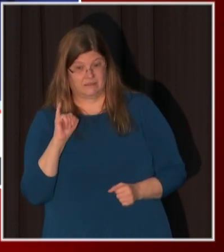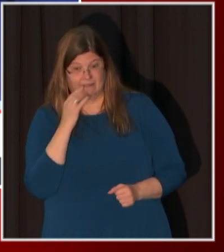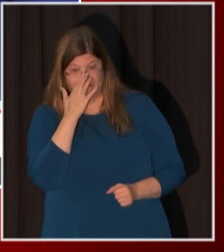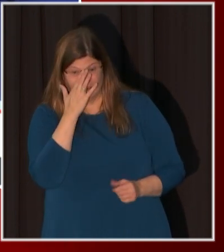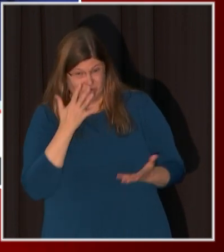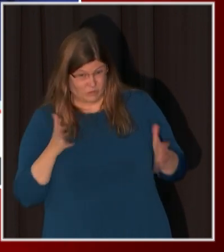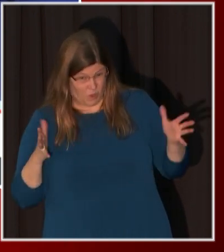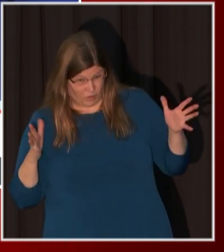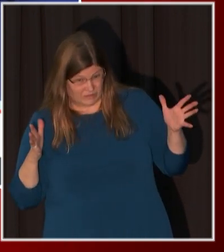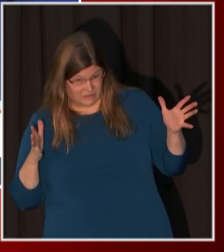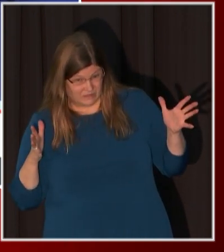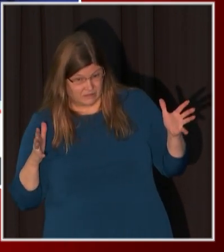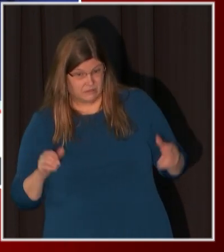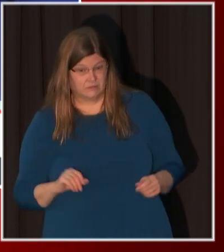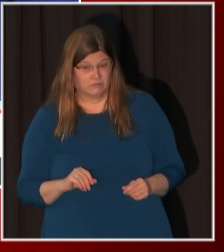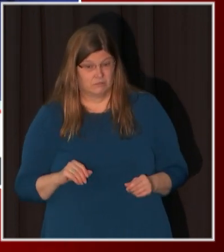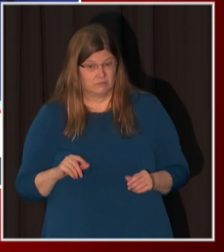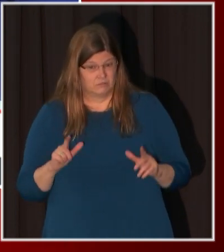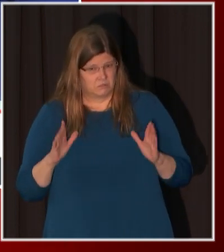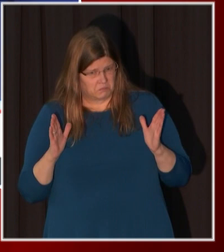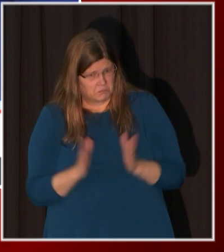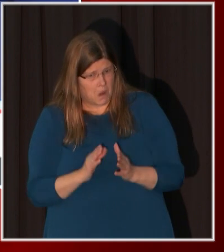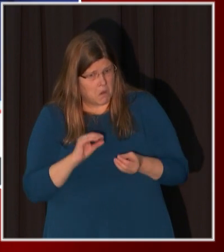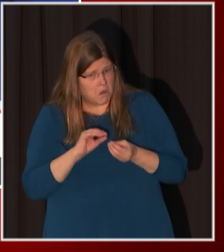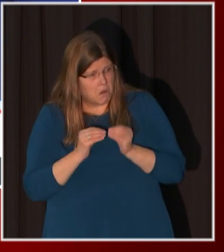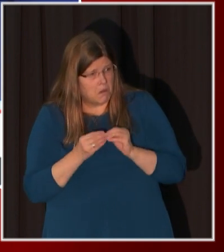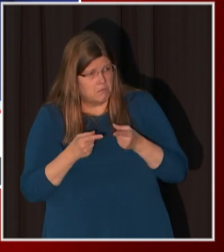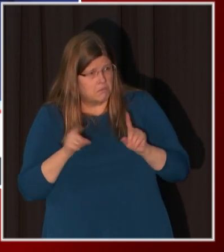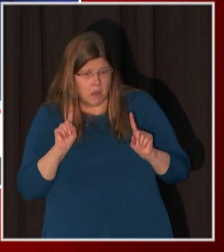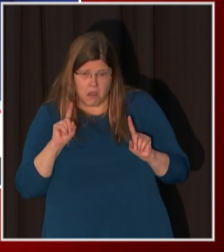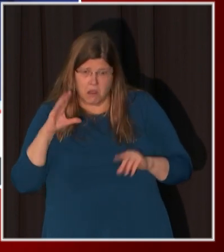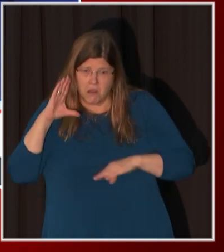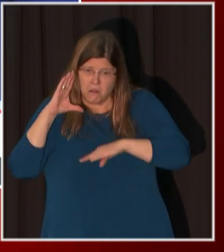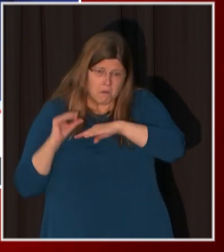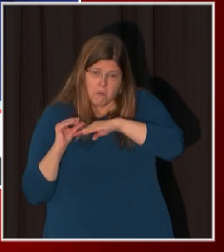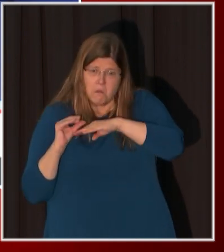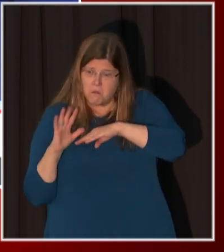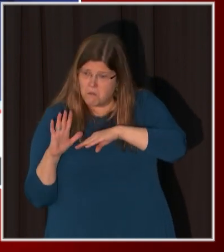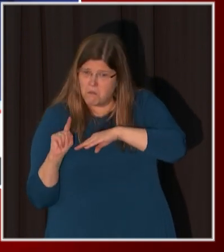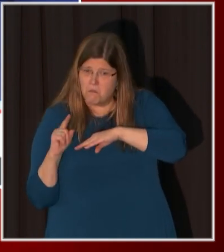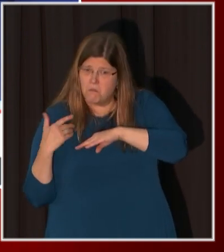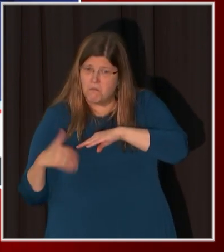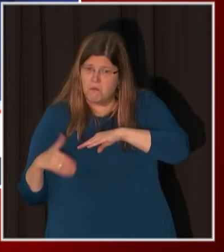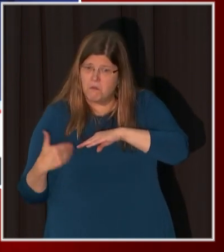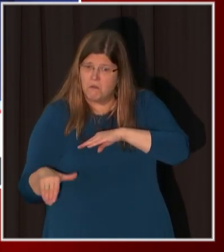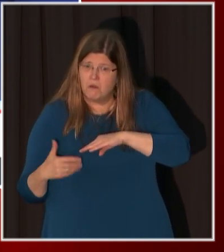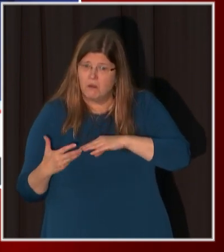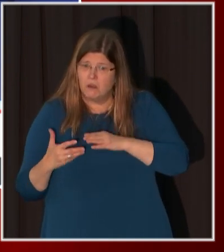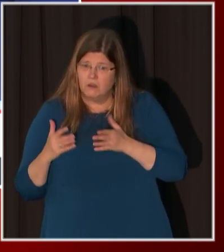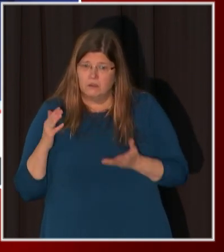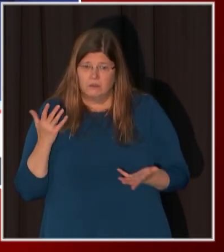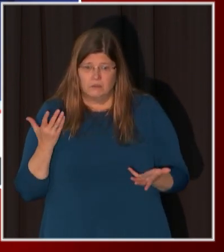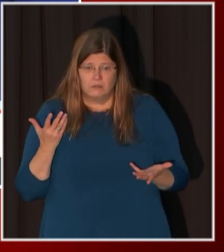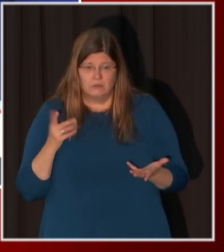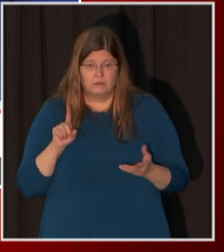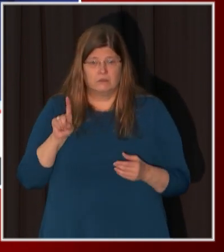Now, also there were only 348 tests. Why so few, and